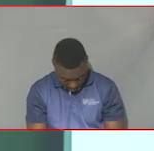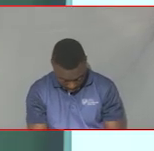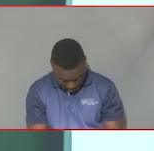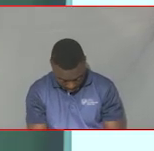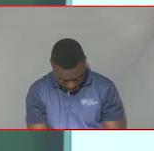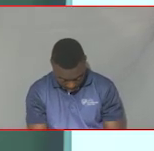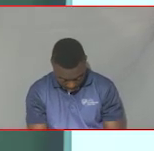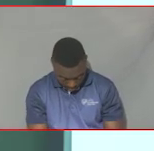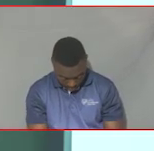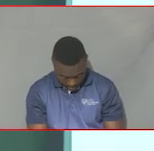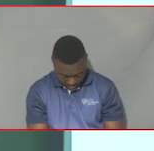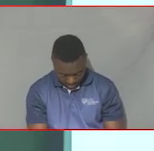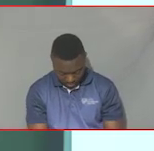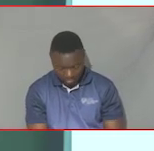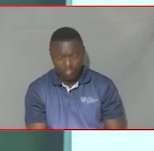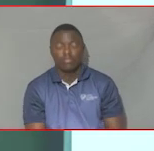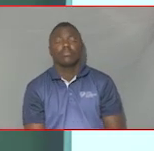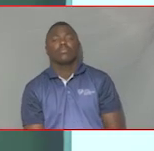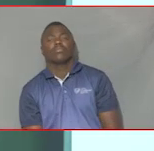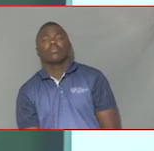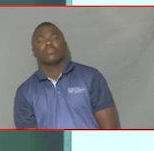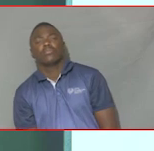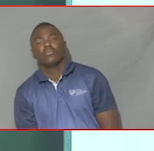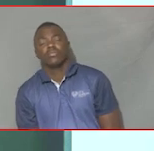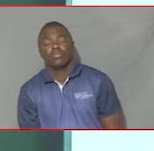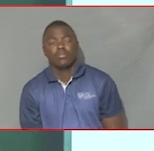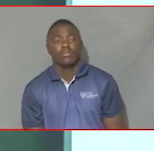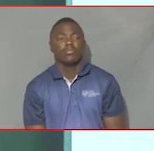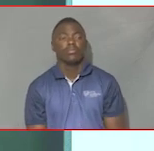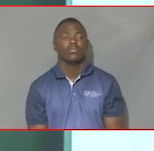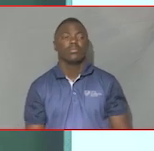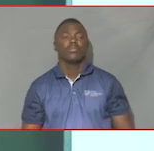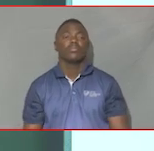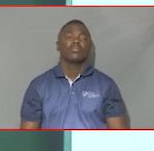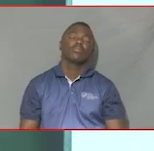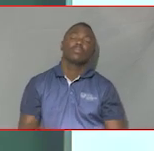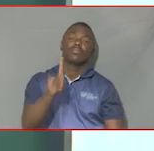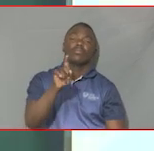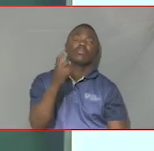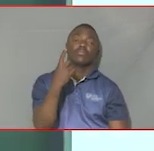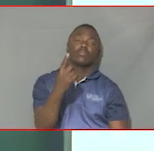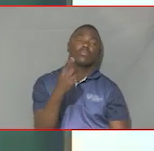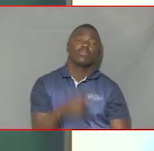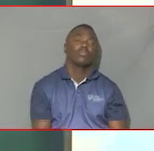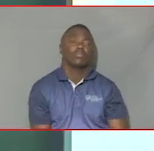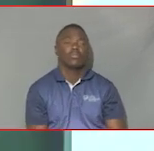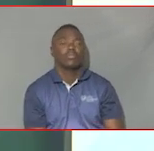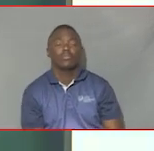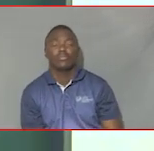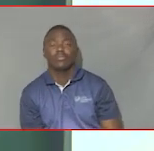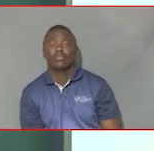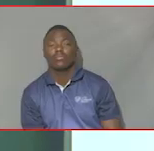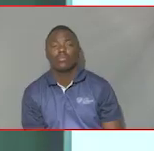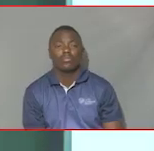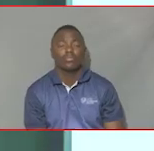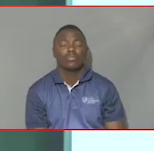We can go back to question 2, but let's go to question 1, where the scatter plot